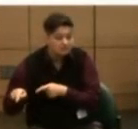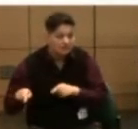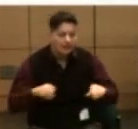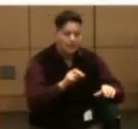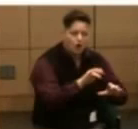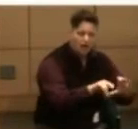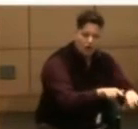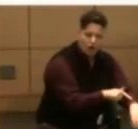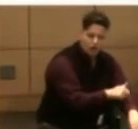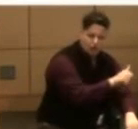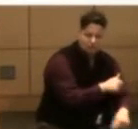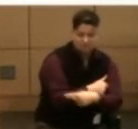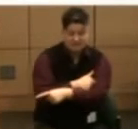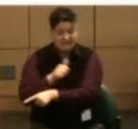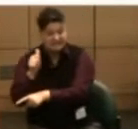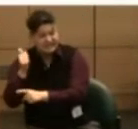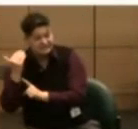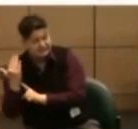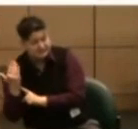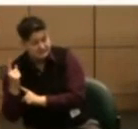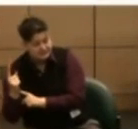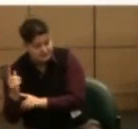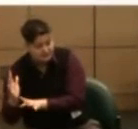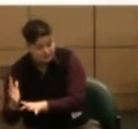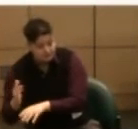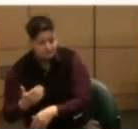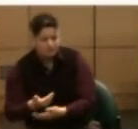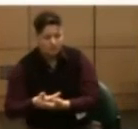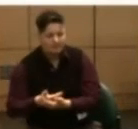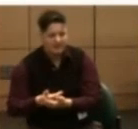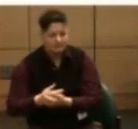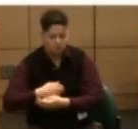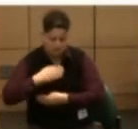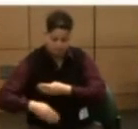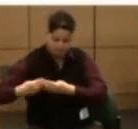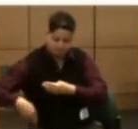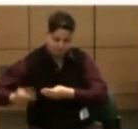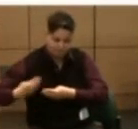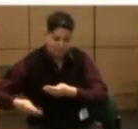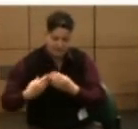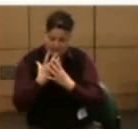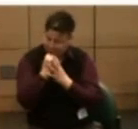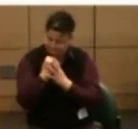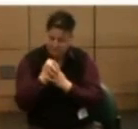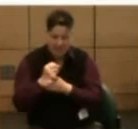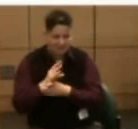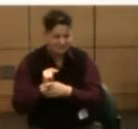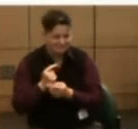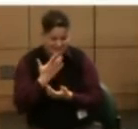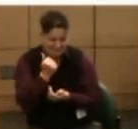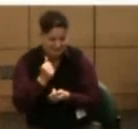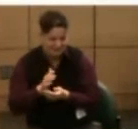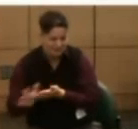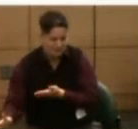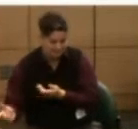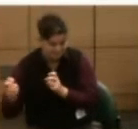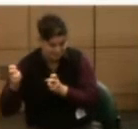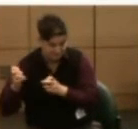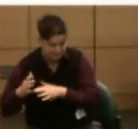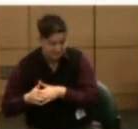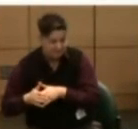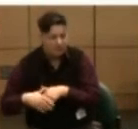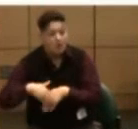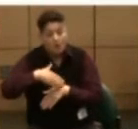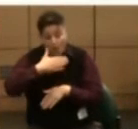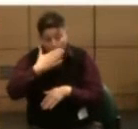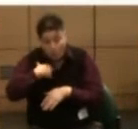it only takes 10 to 15 minutes, and sometimes with babies you can swaddle them and they can sleep for the entire thing. If you get a little older